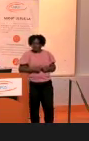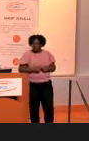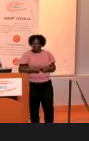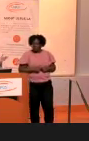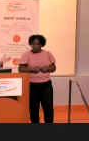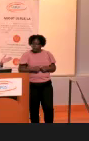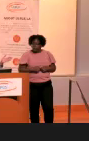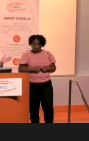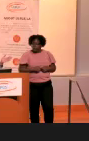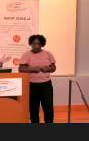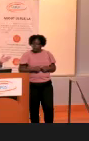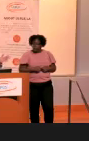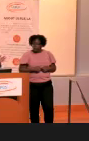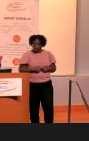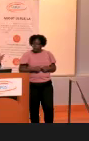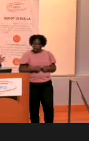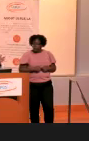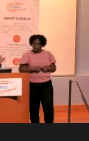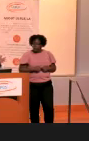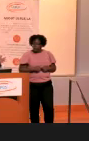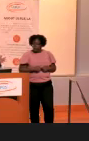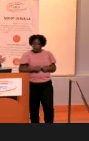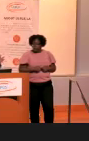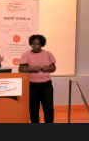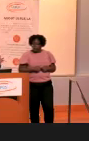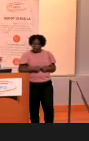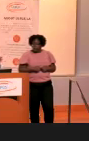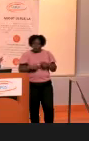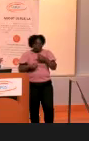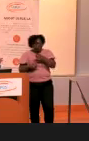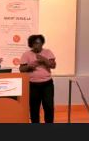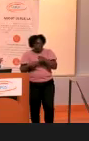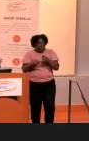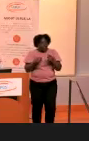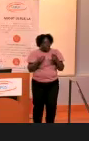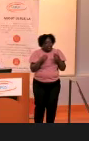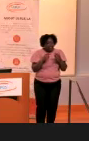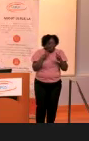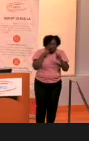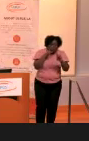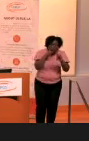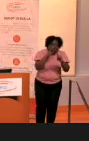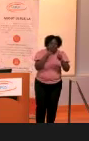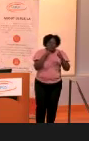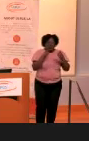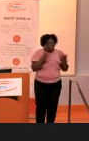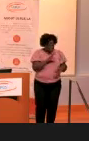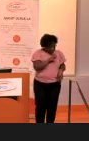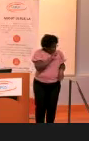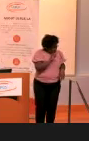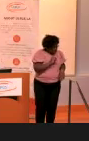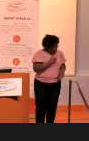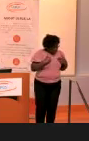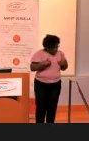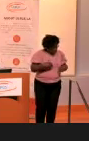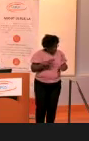I think we can see that there was a desire to get better outcomes other than 50% response rates, and we